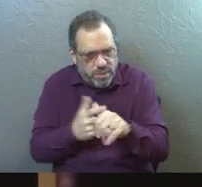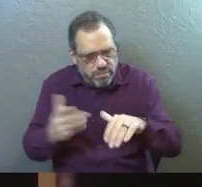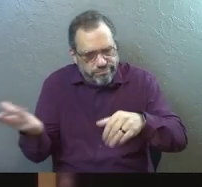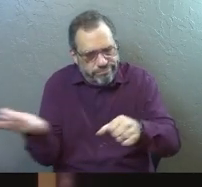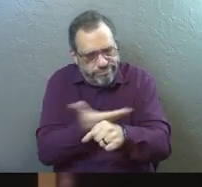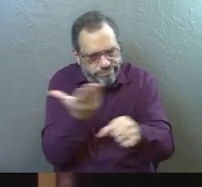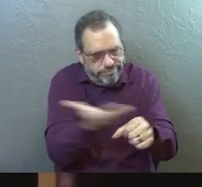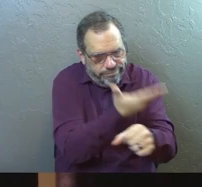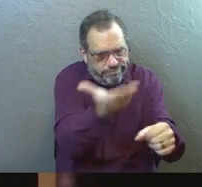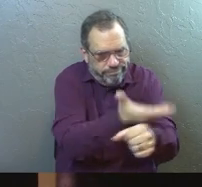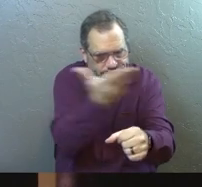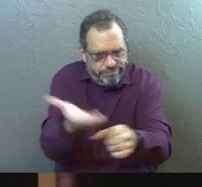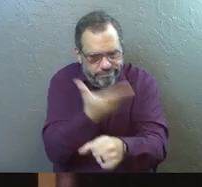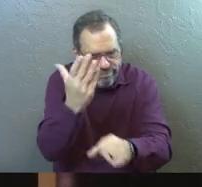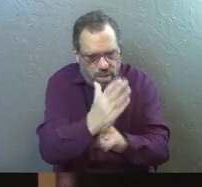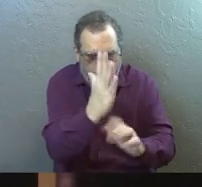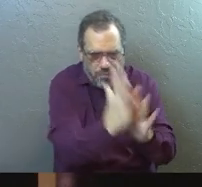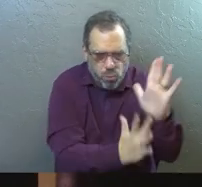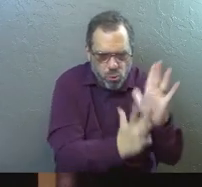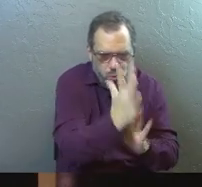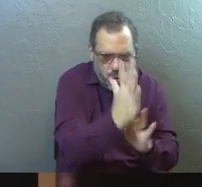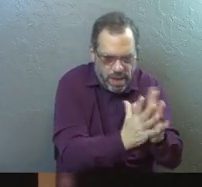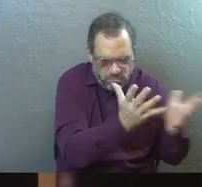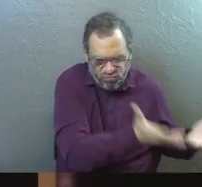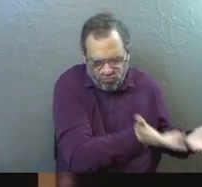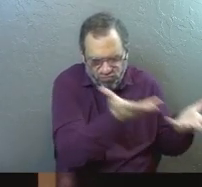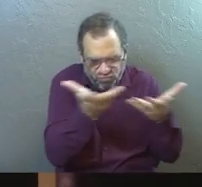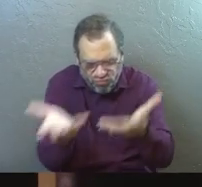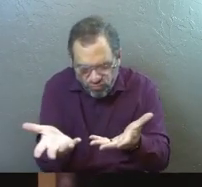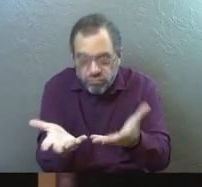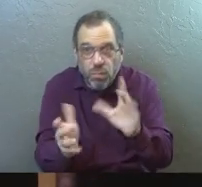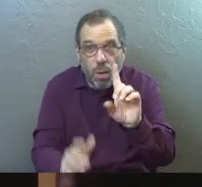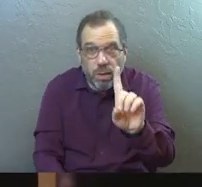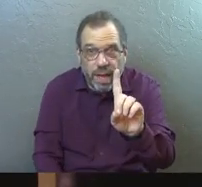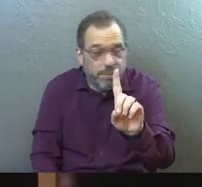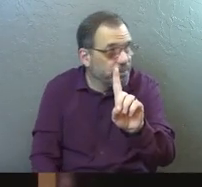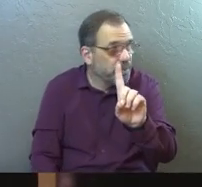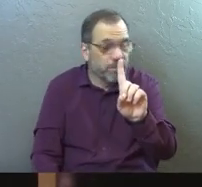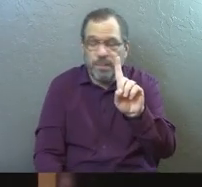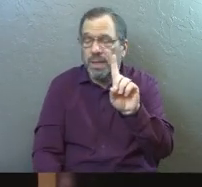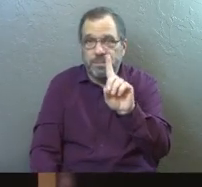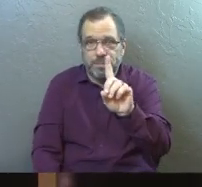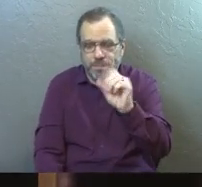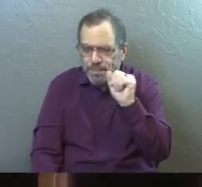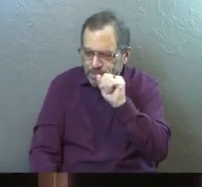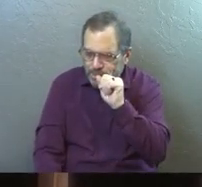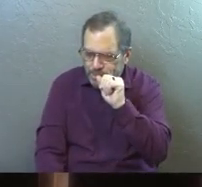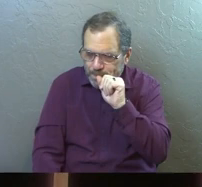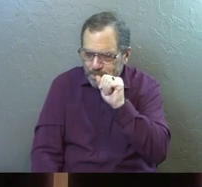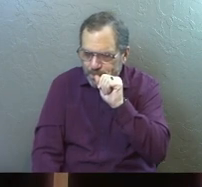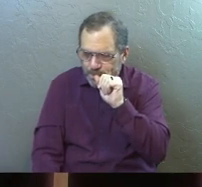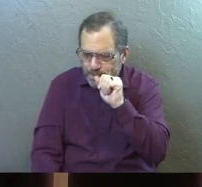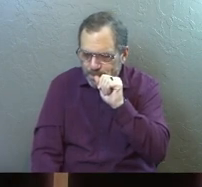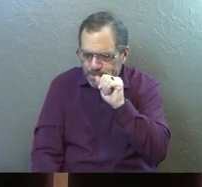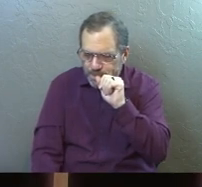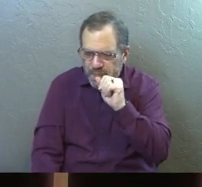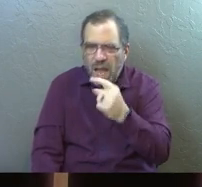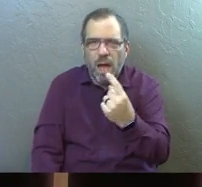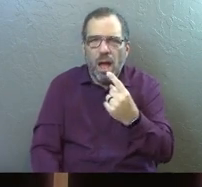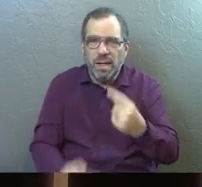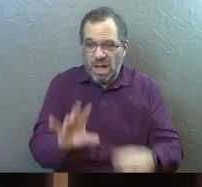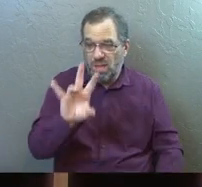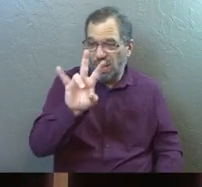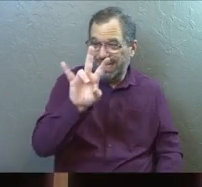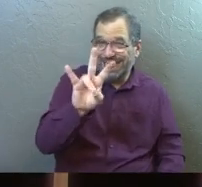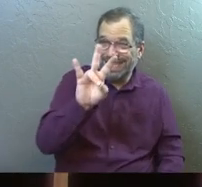cutting of your grain harvest." Okay, bit to explain here. This is one of